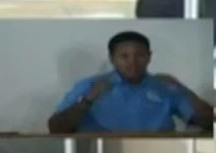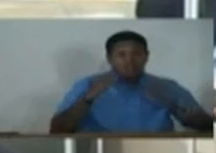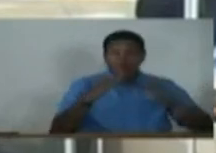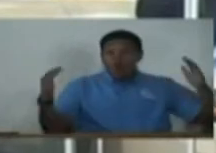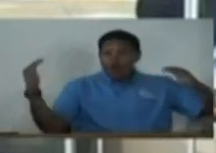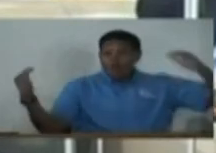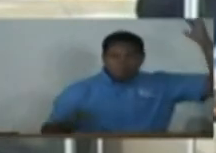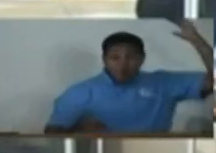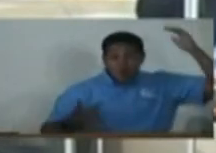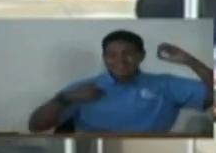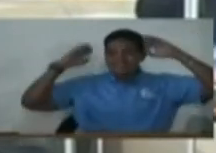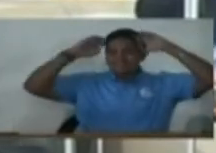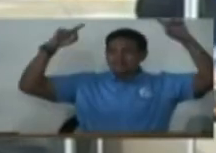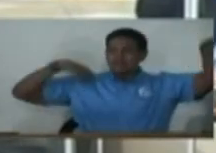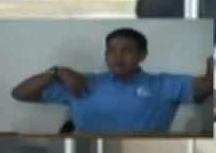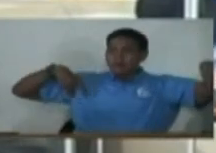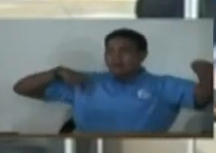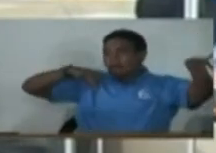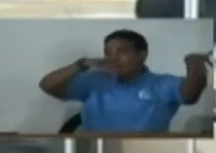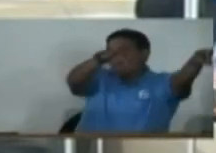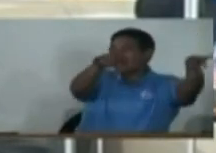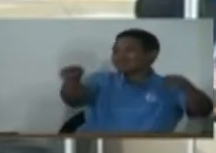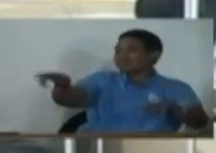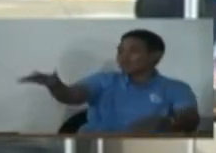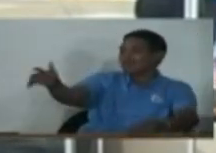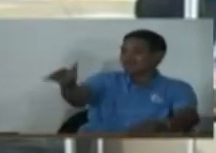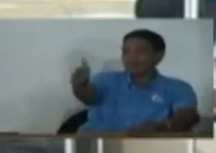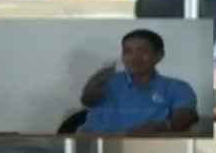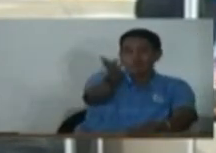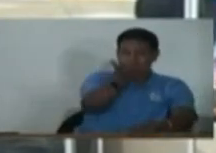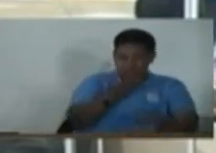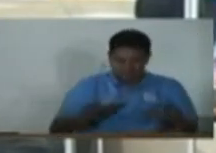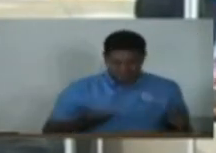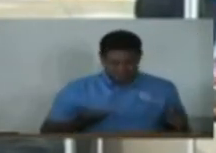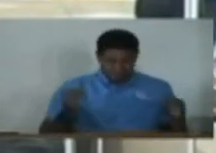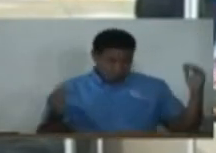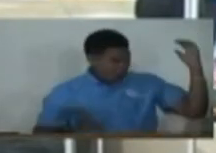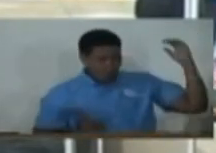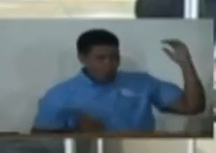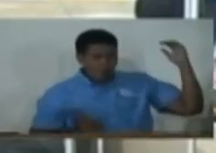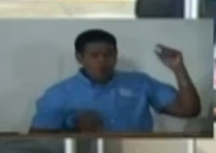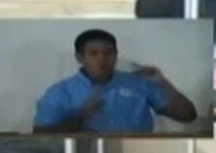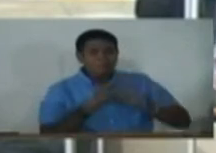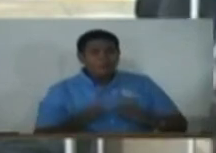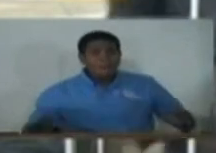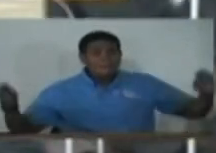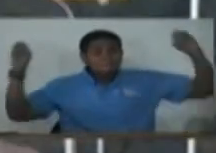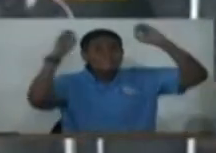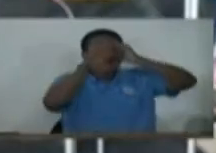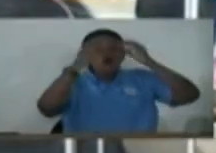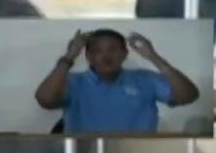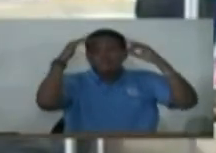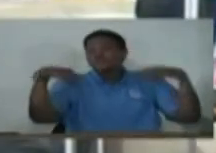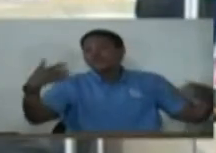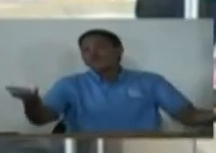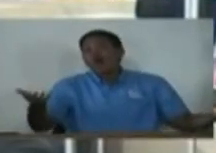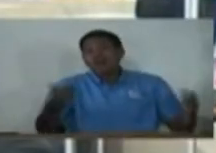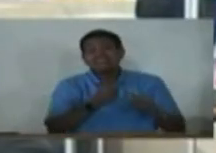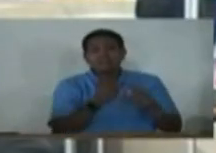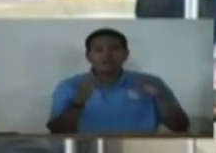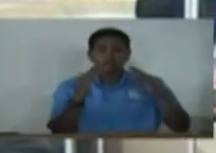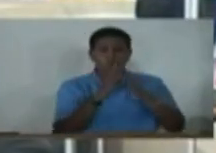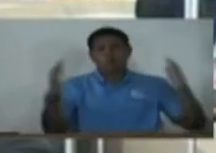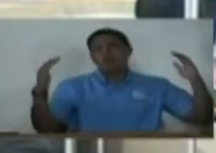in educational attainment, but of even greater concern is the